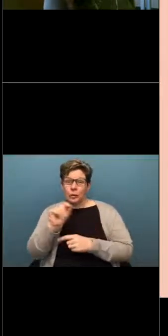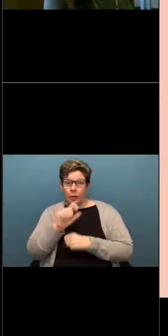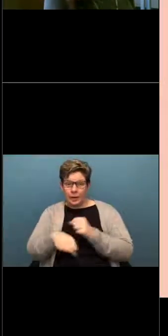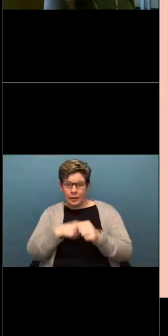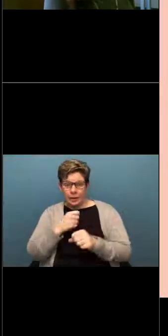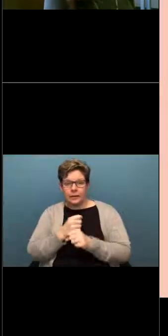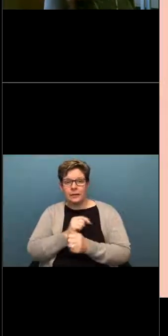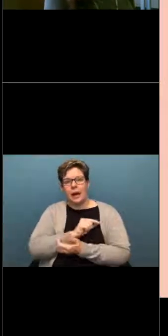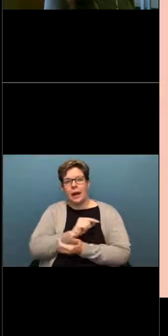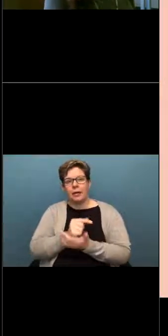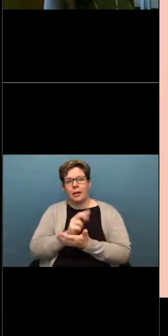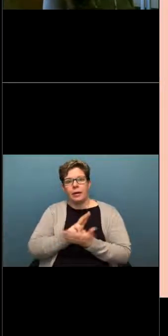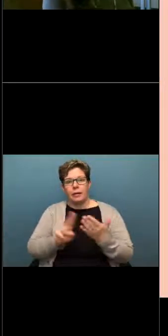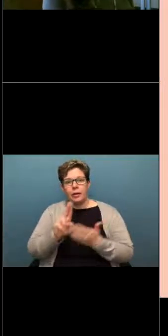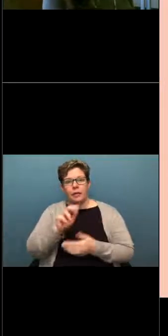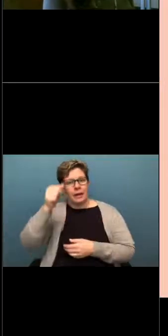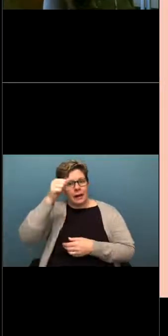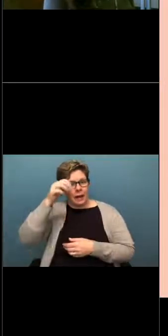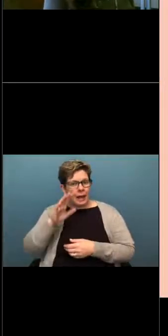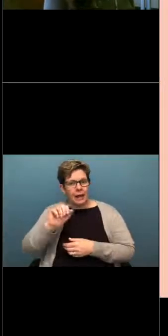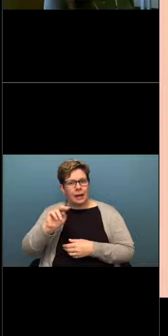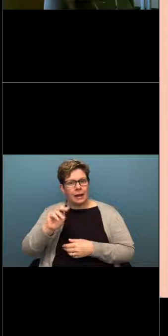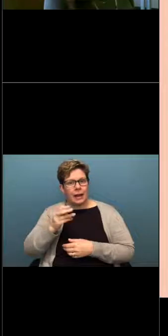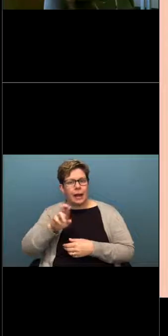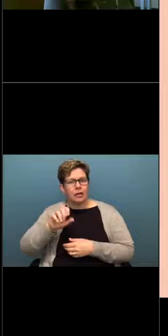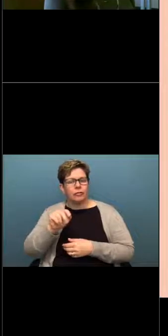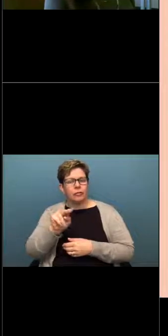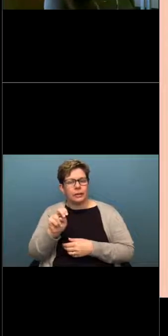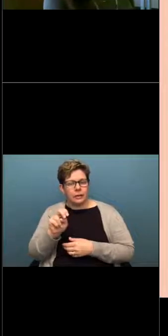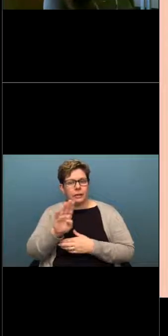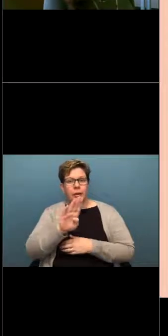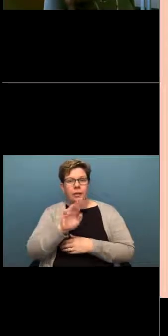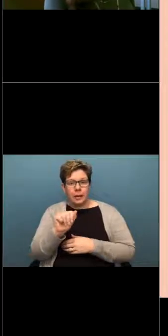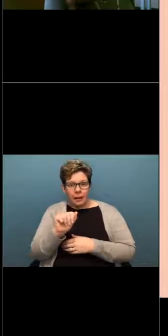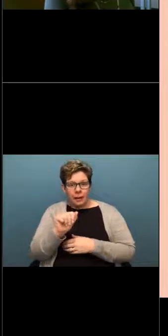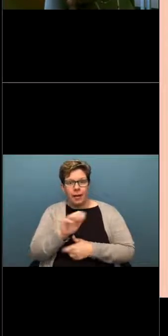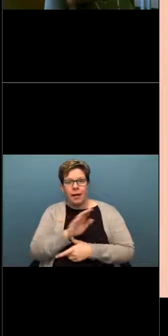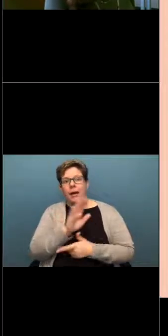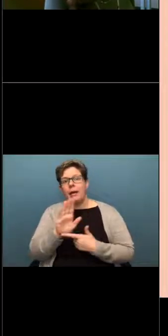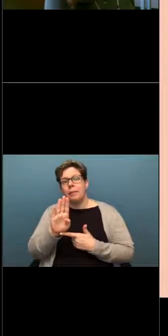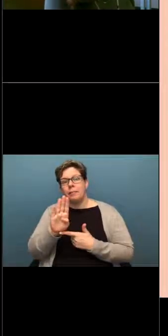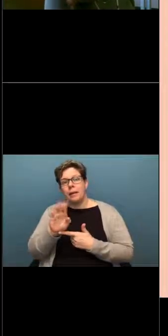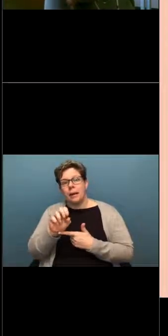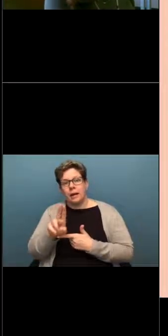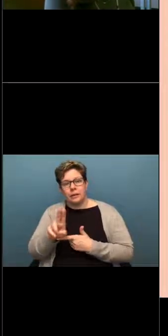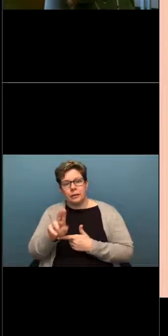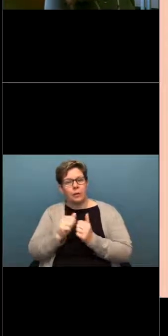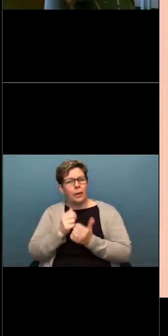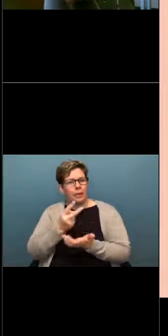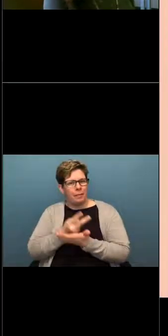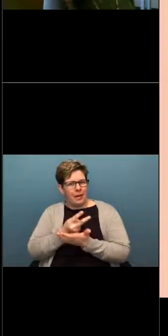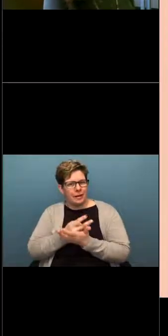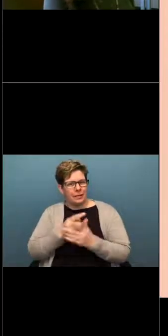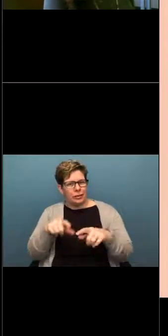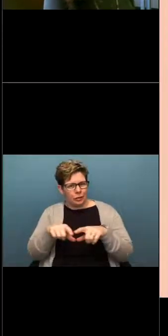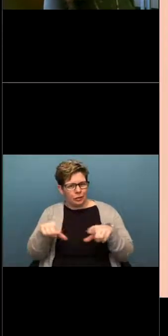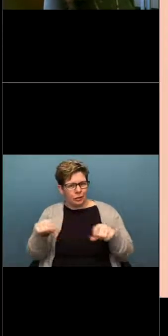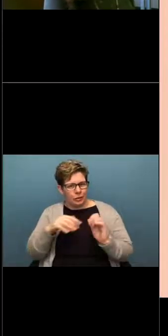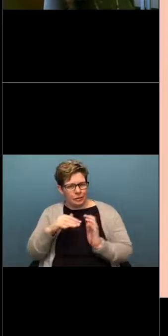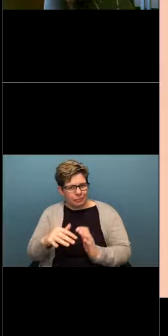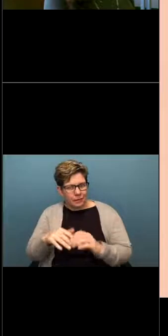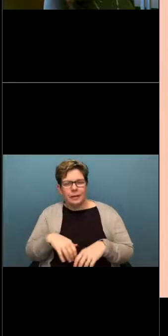the University of Alaska Anchorage with my bachelor's degree and Boise State University with my master's degree. I've got some